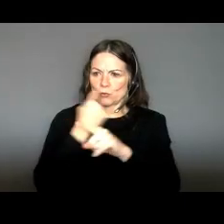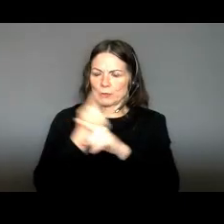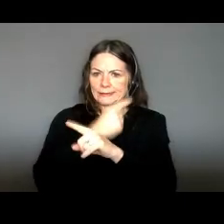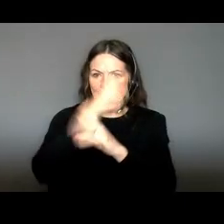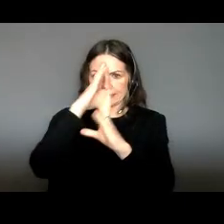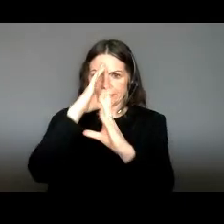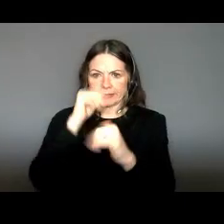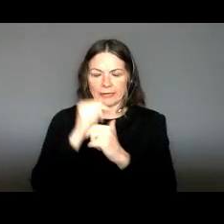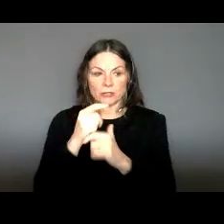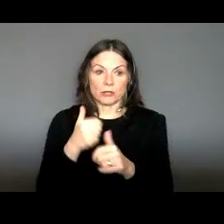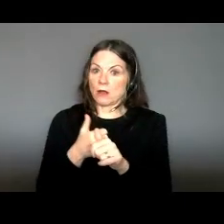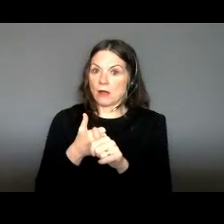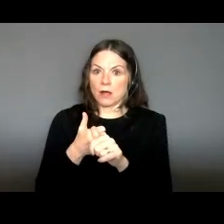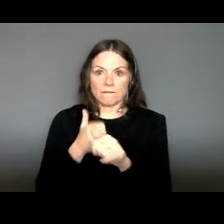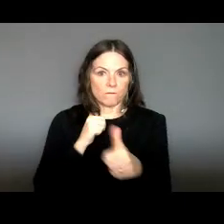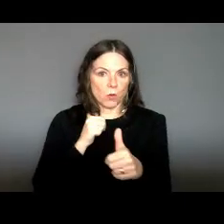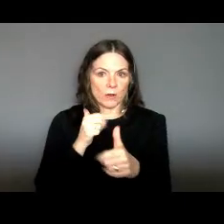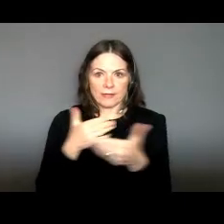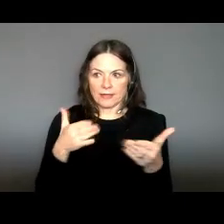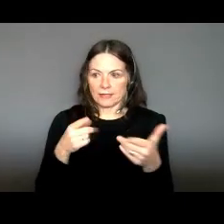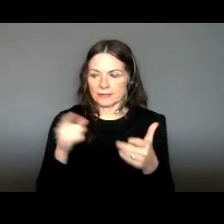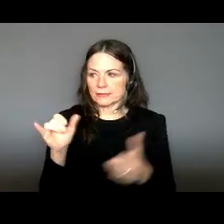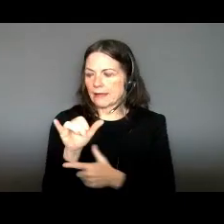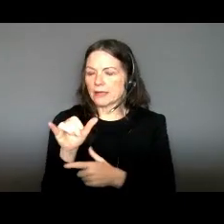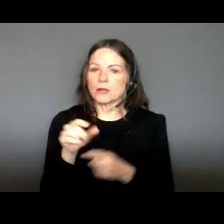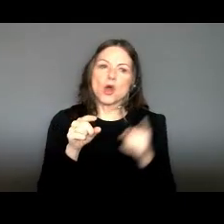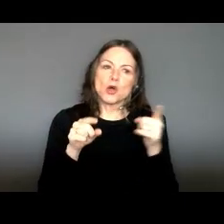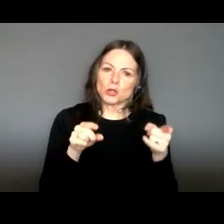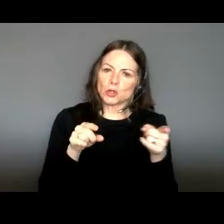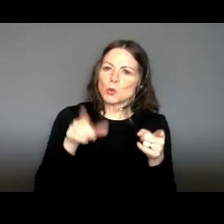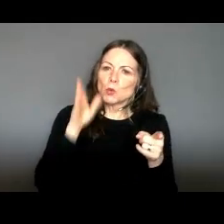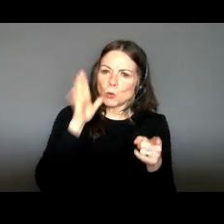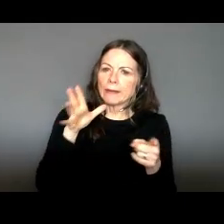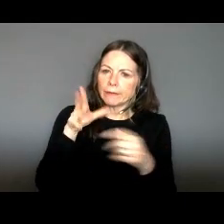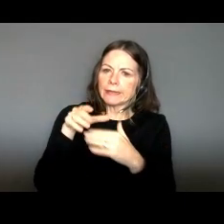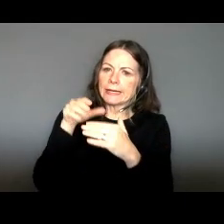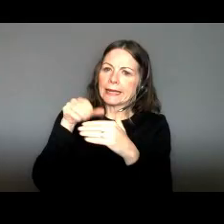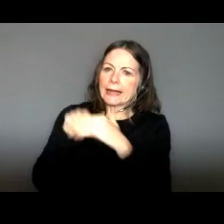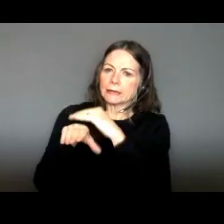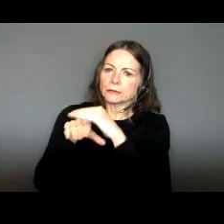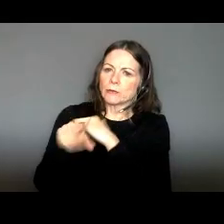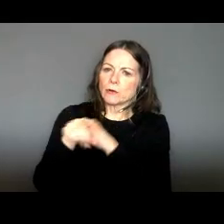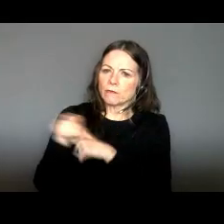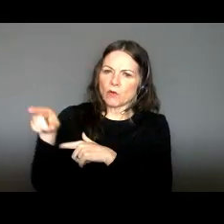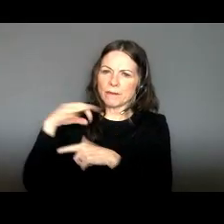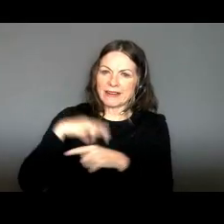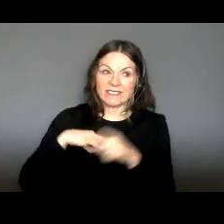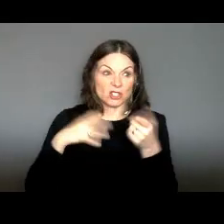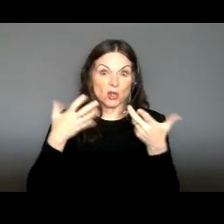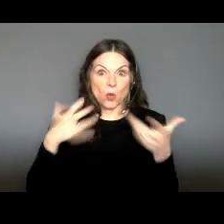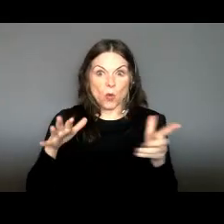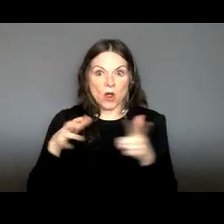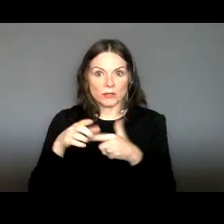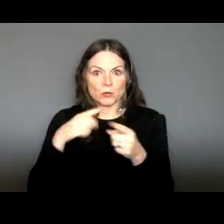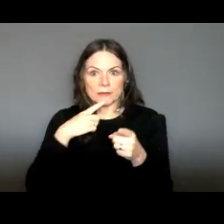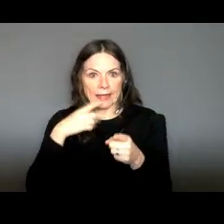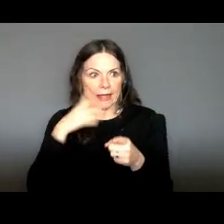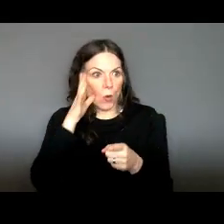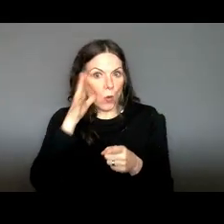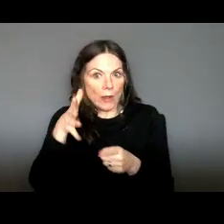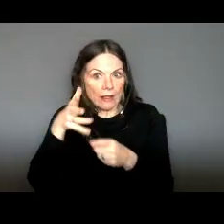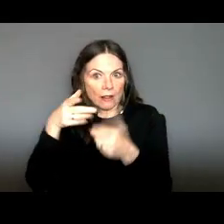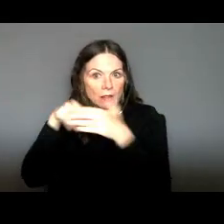something like this, you will probably be eligible for this benefit. You don't want to raise their expectations and you don't want to make